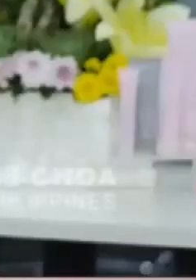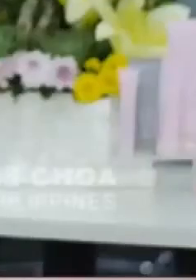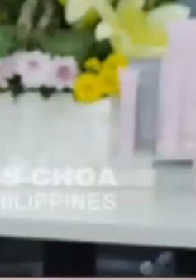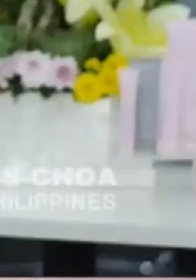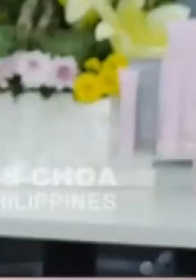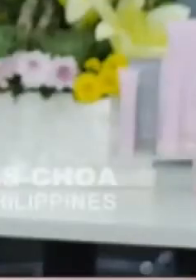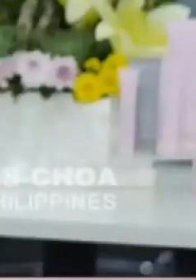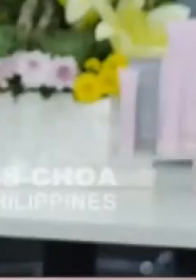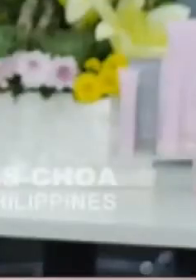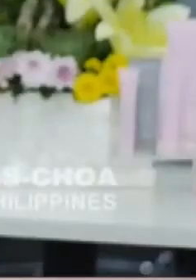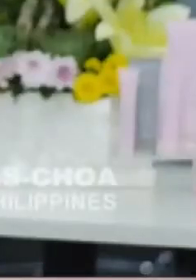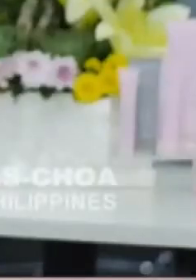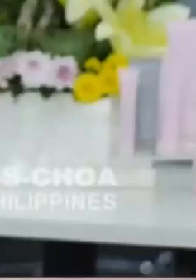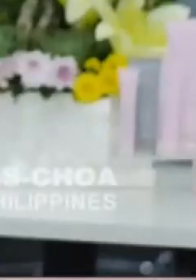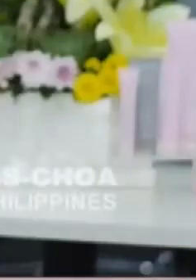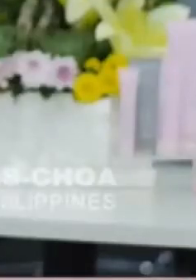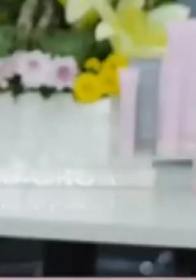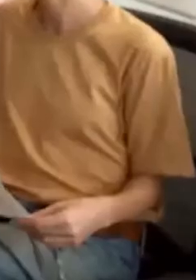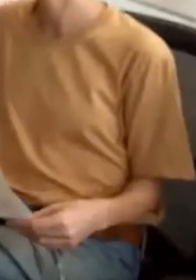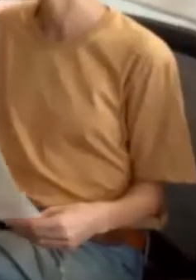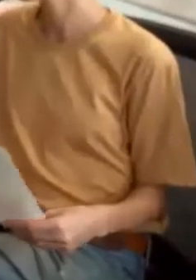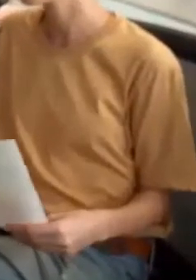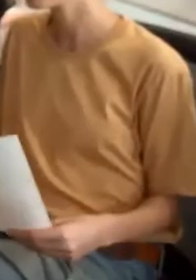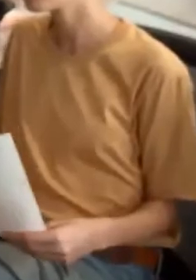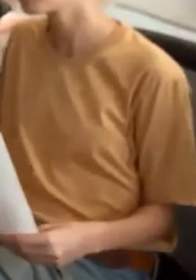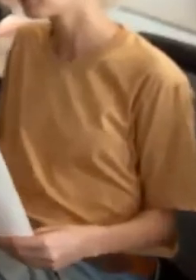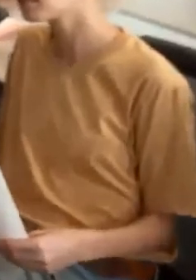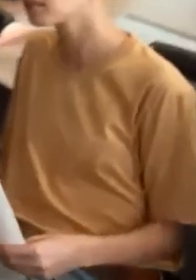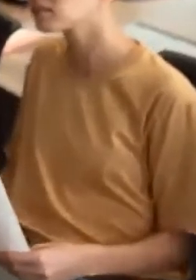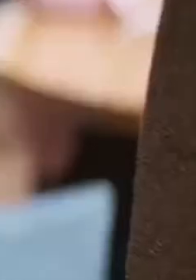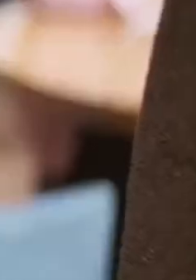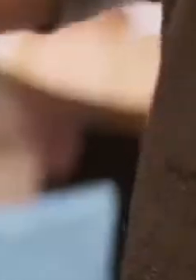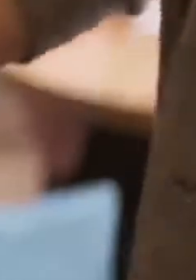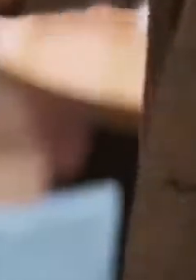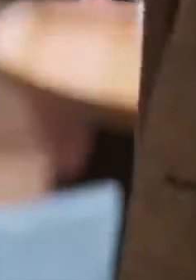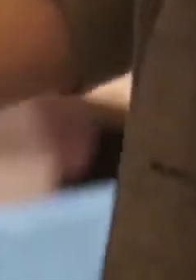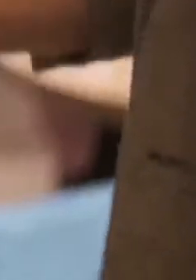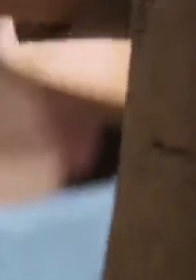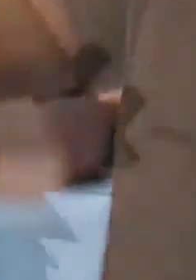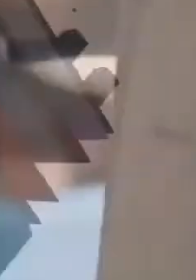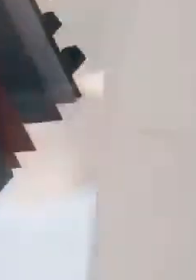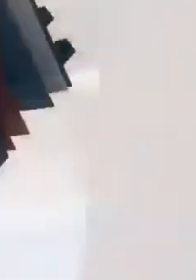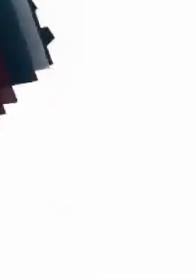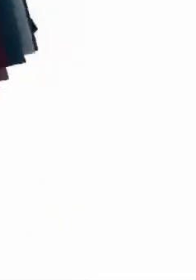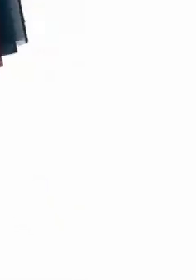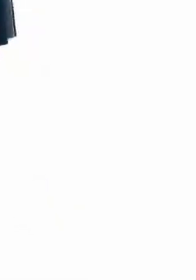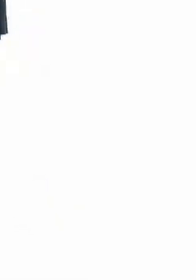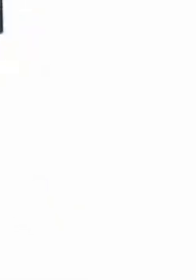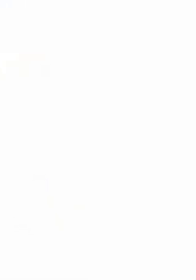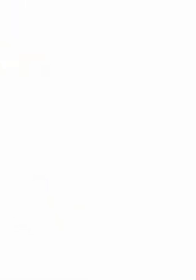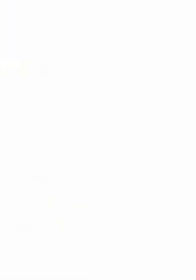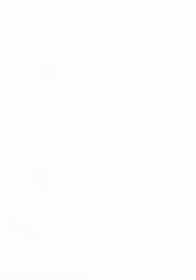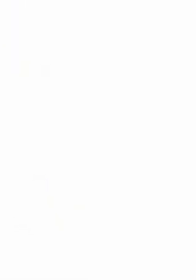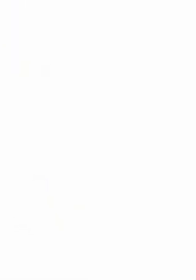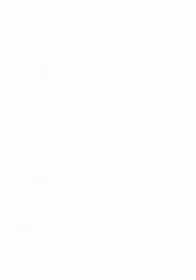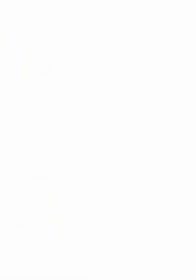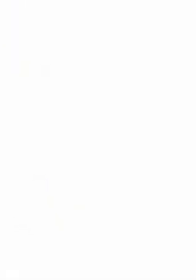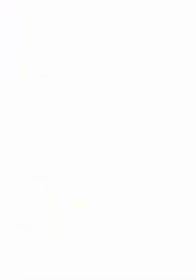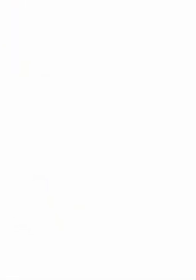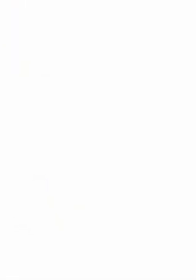Your team will only do as you do and not as you say, so it's very important to set the right example.